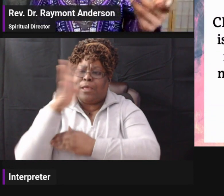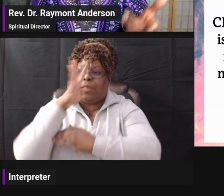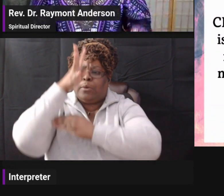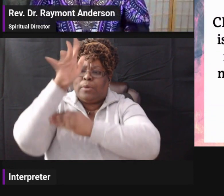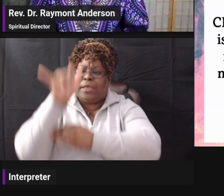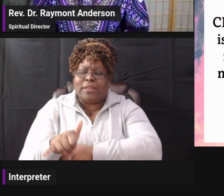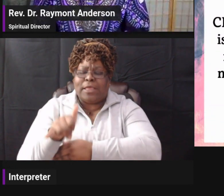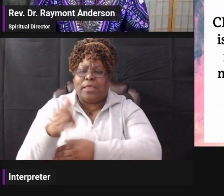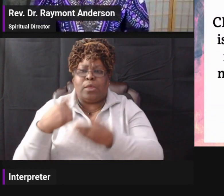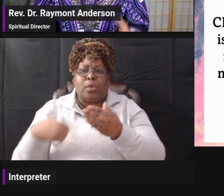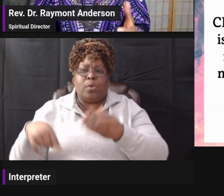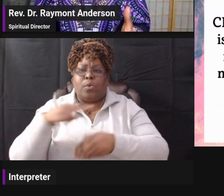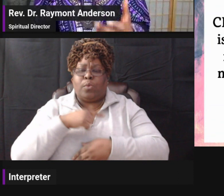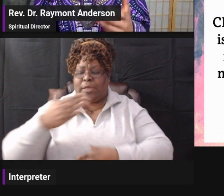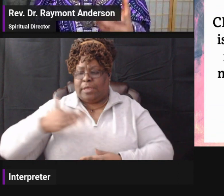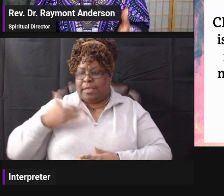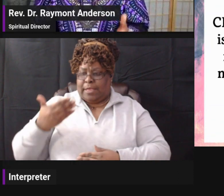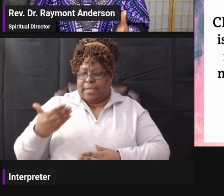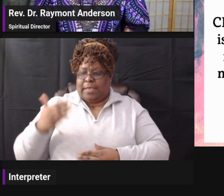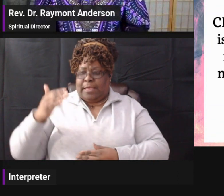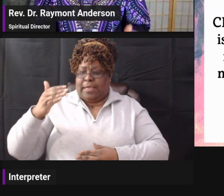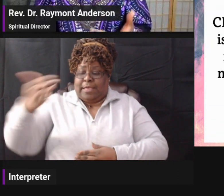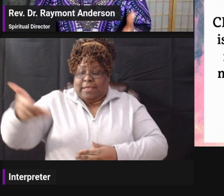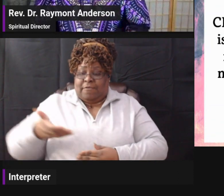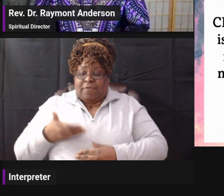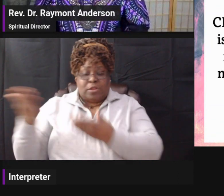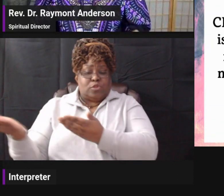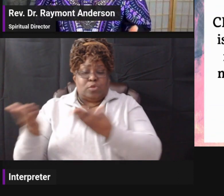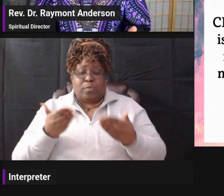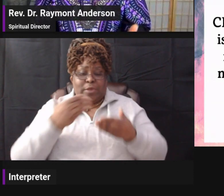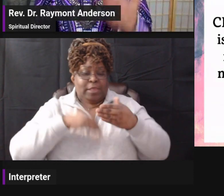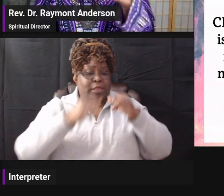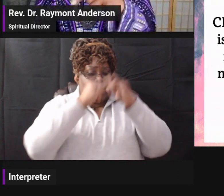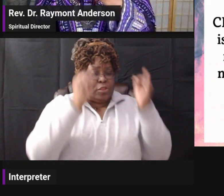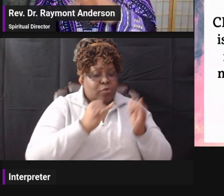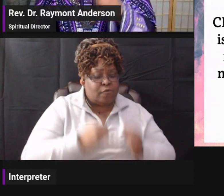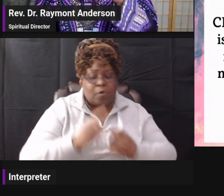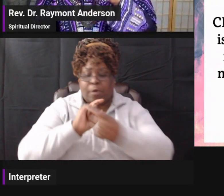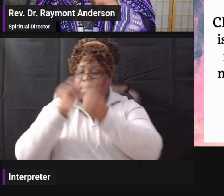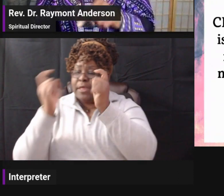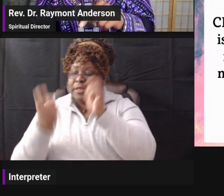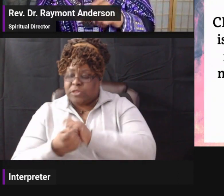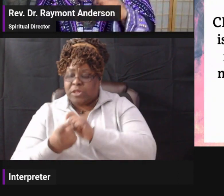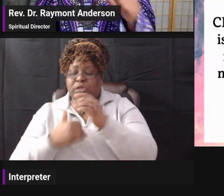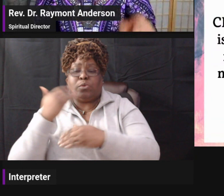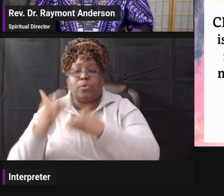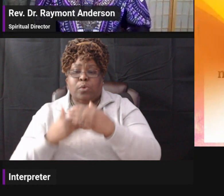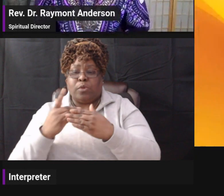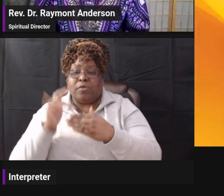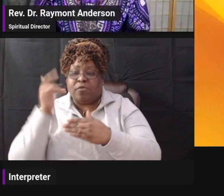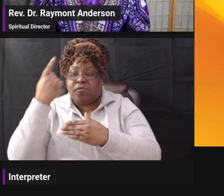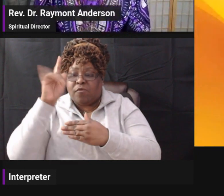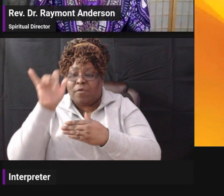what ideas create that? What are we invited to bring into form? What are we invited to change